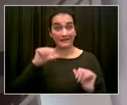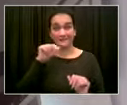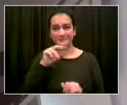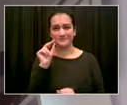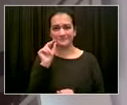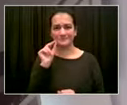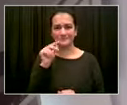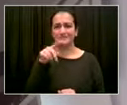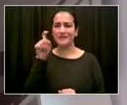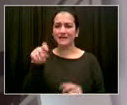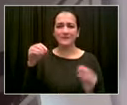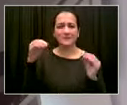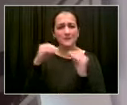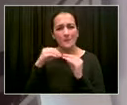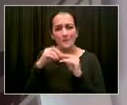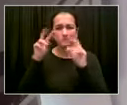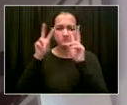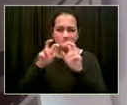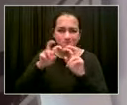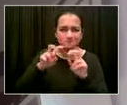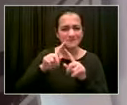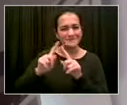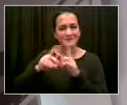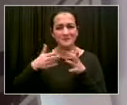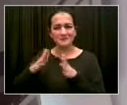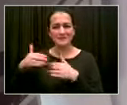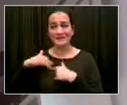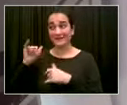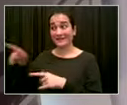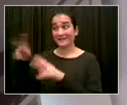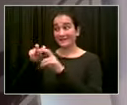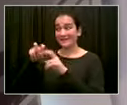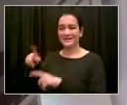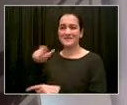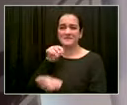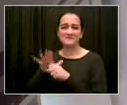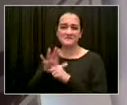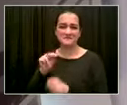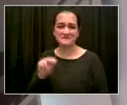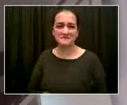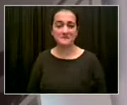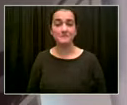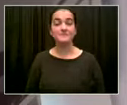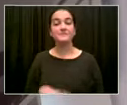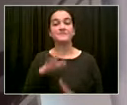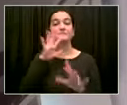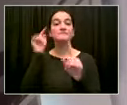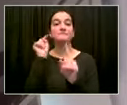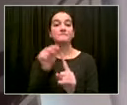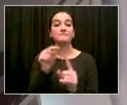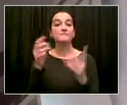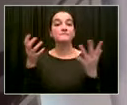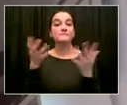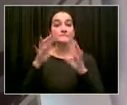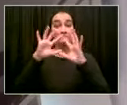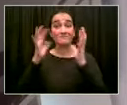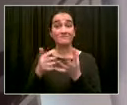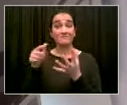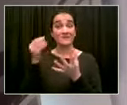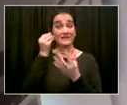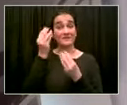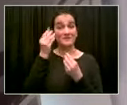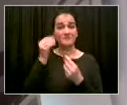what we are relying right now is really on our real-world experience and the real-world data, which indicates that our transmission prevention measures are working